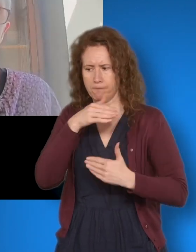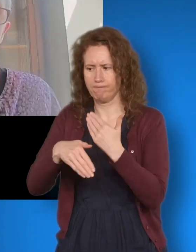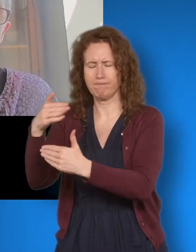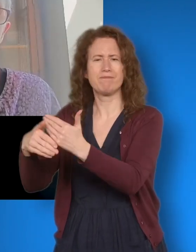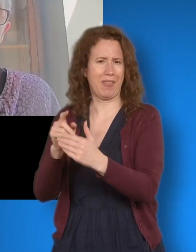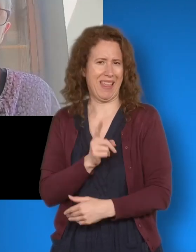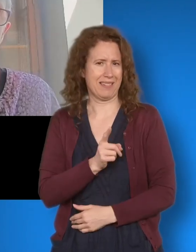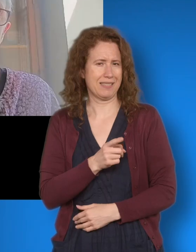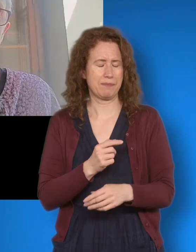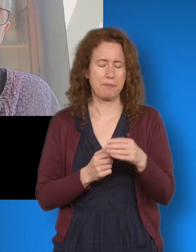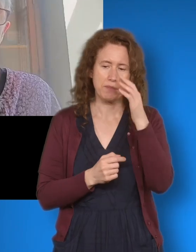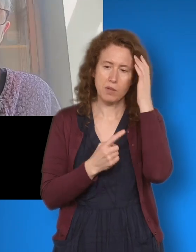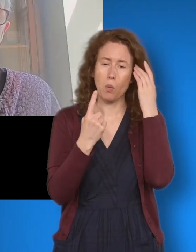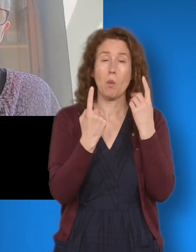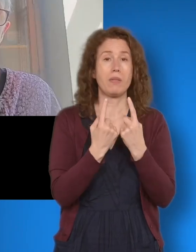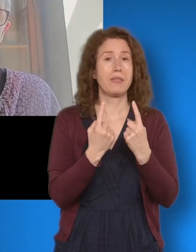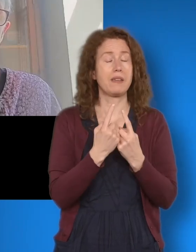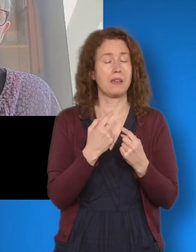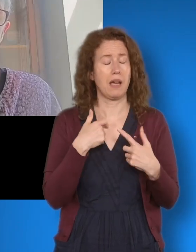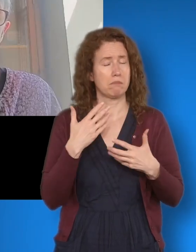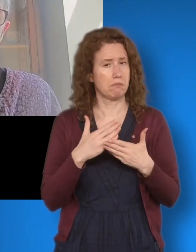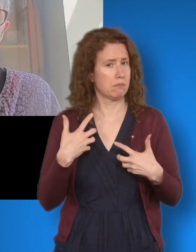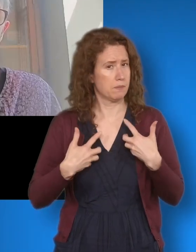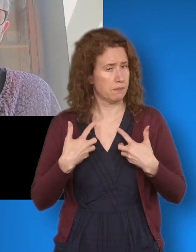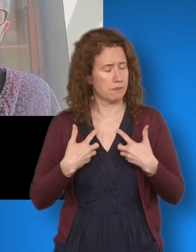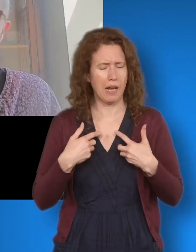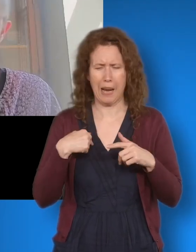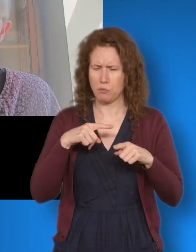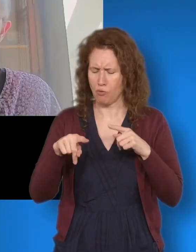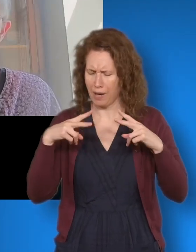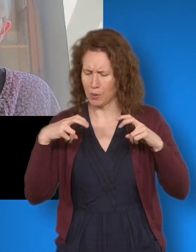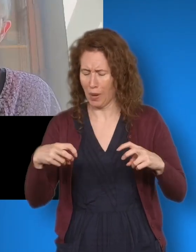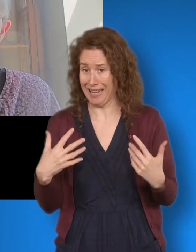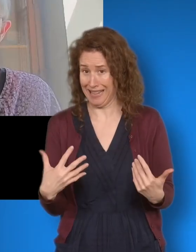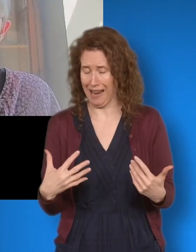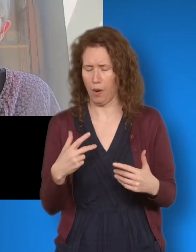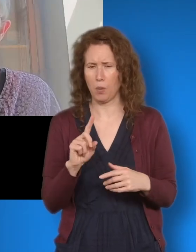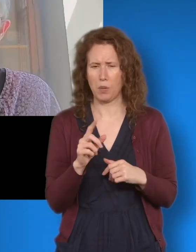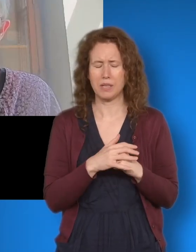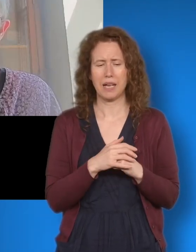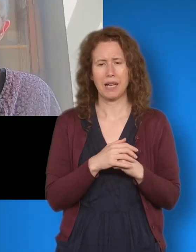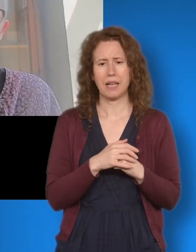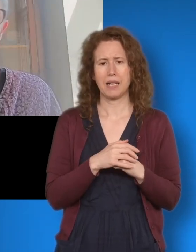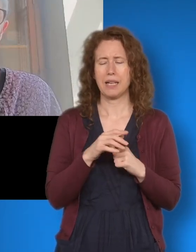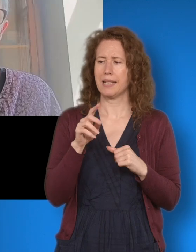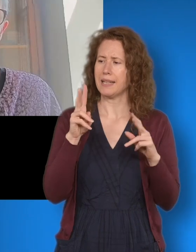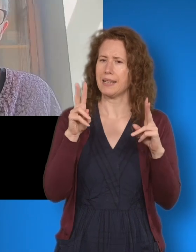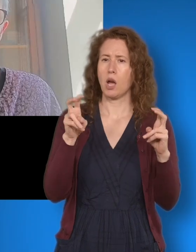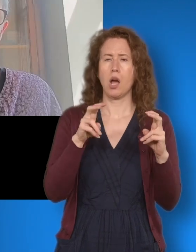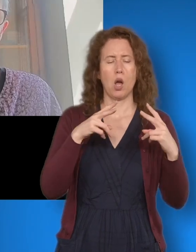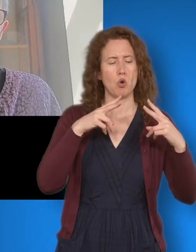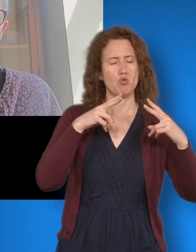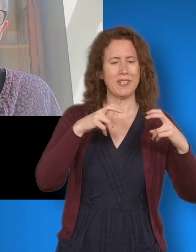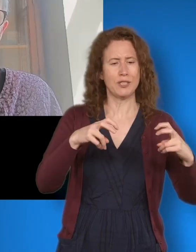moment. So one of the things that I'm really interested in and I'm trying to look at the moment is what we call the research